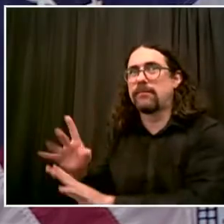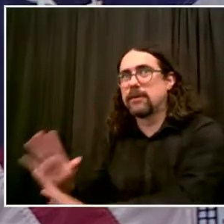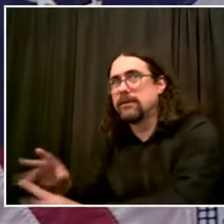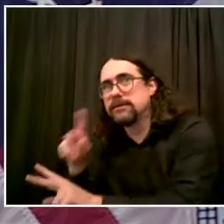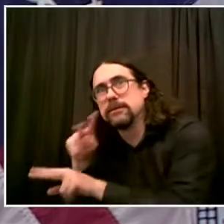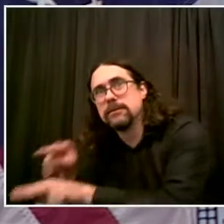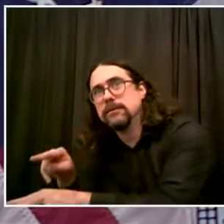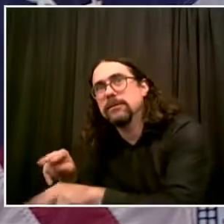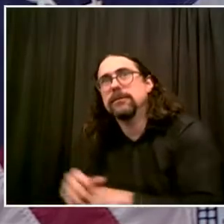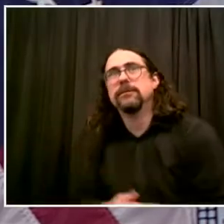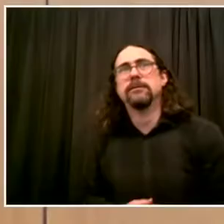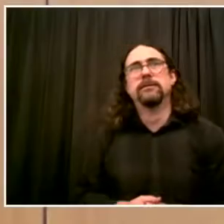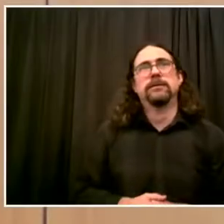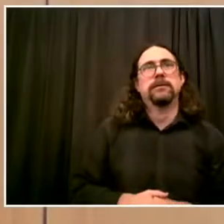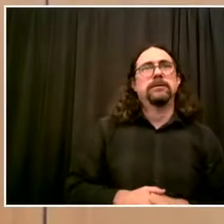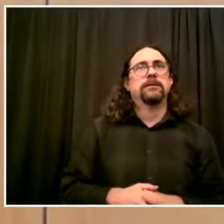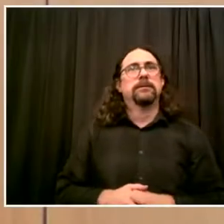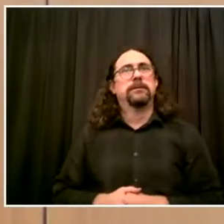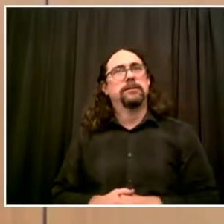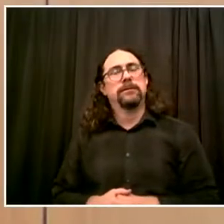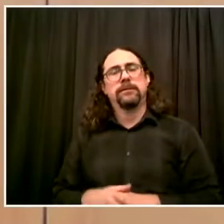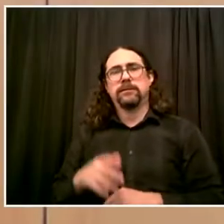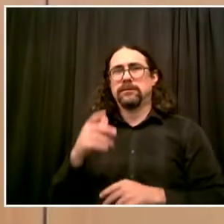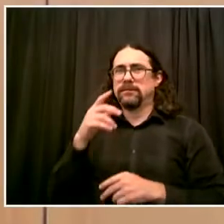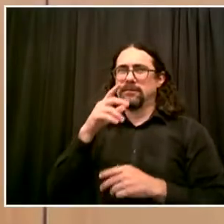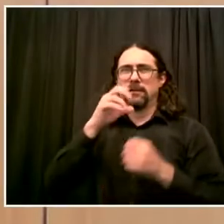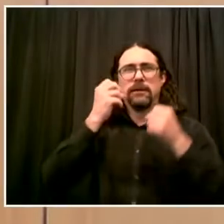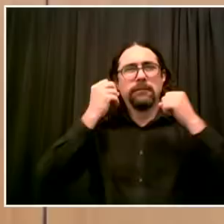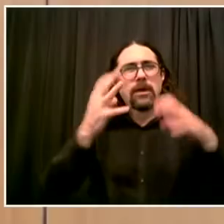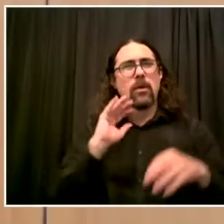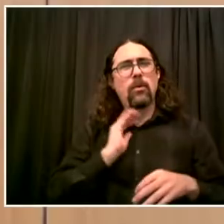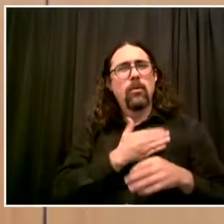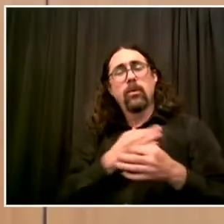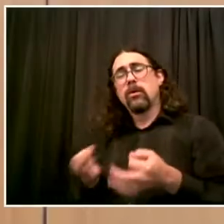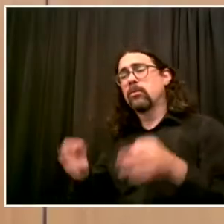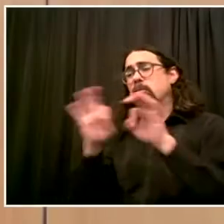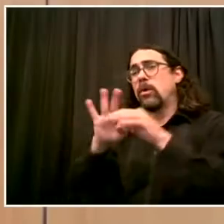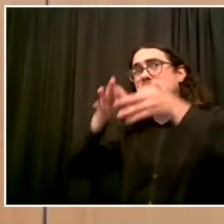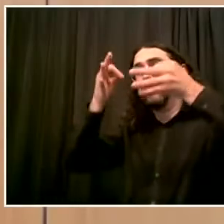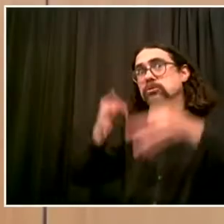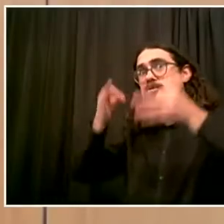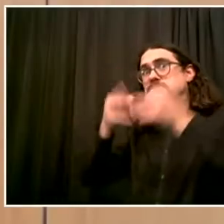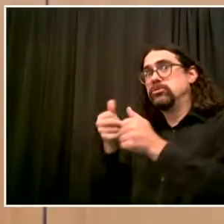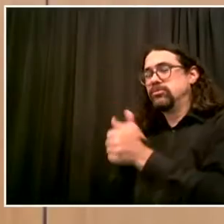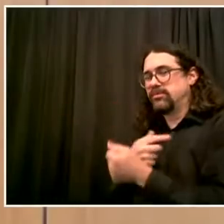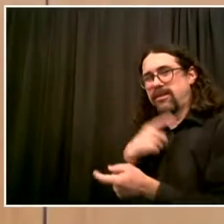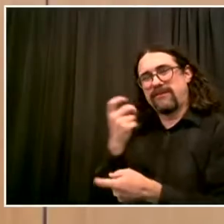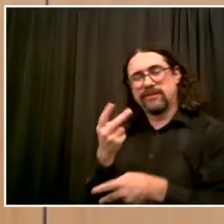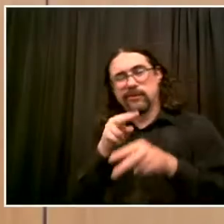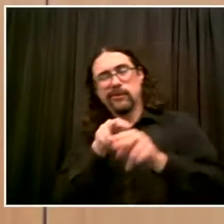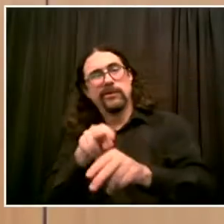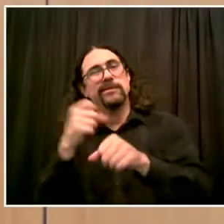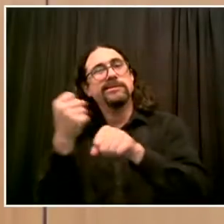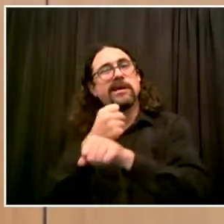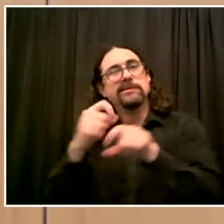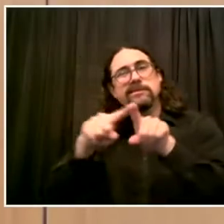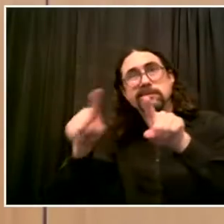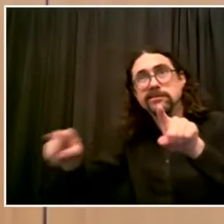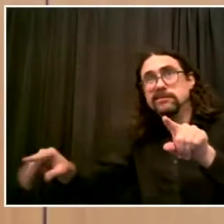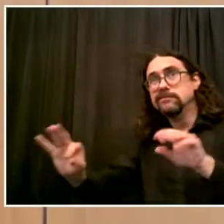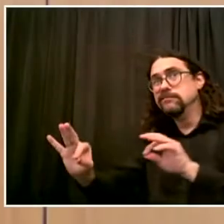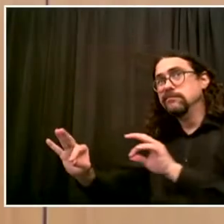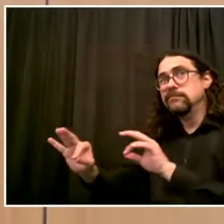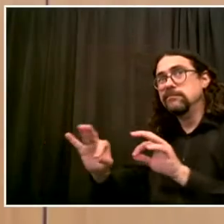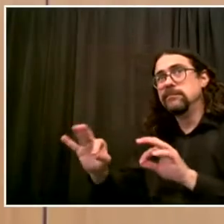in? Yeah, I'll add that in summer camps, the children tend to be older and better able